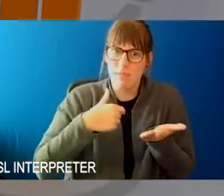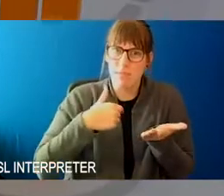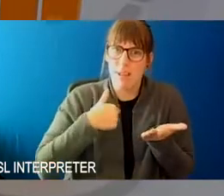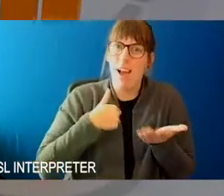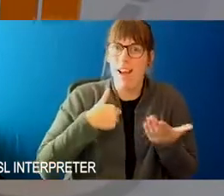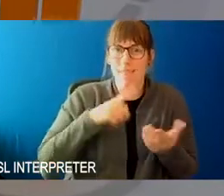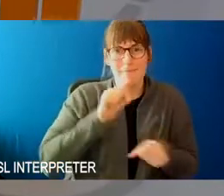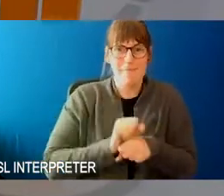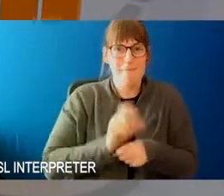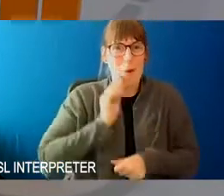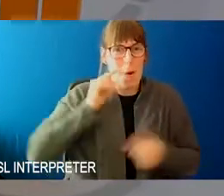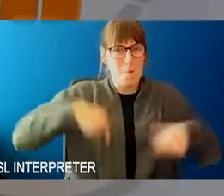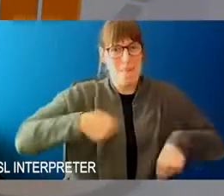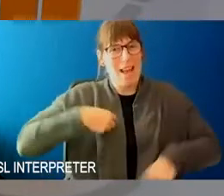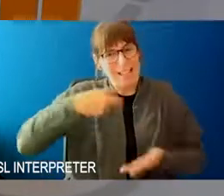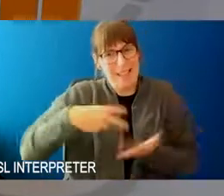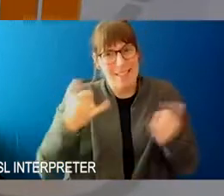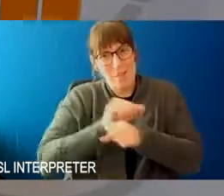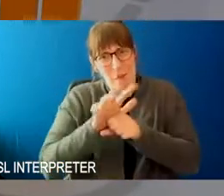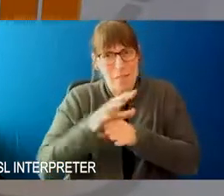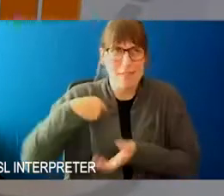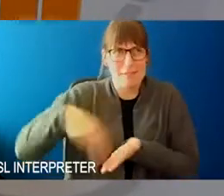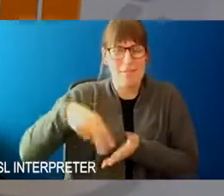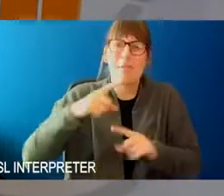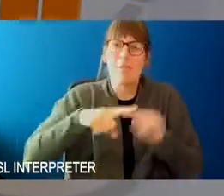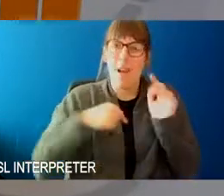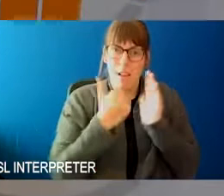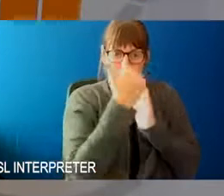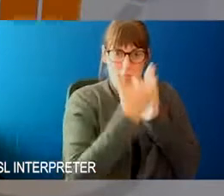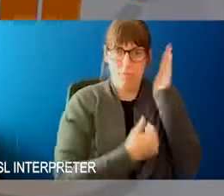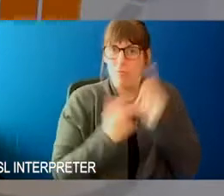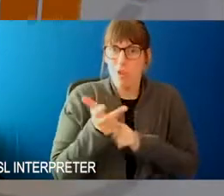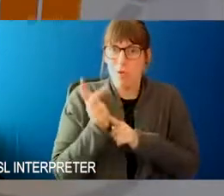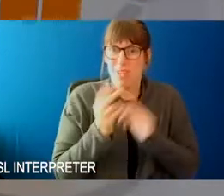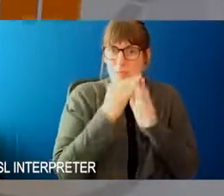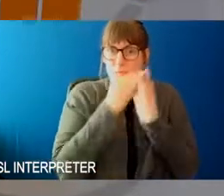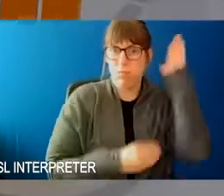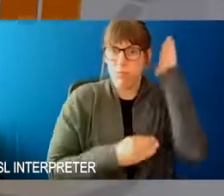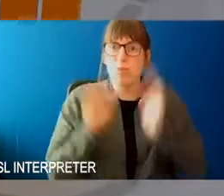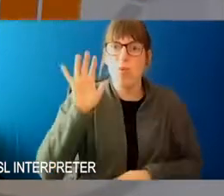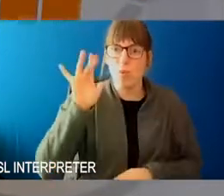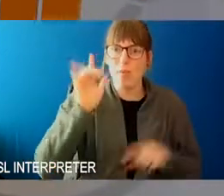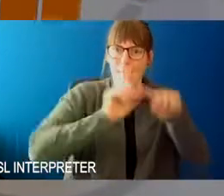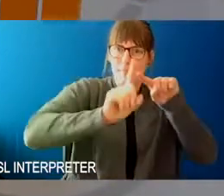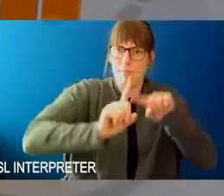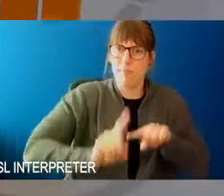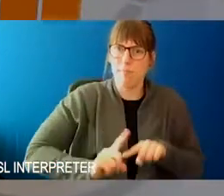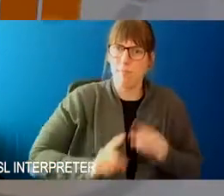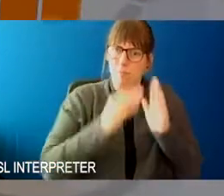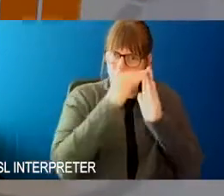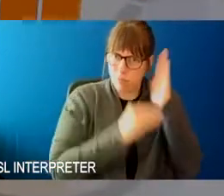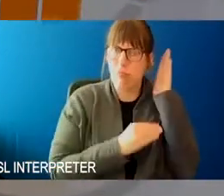platforms that I actually do dancing at home through the pandemic. I listed in literally 3